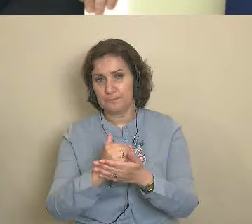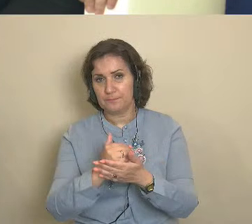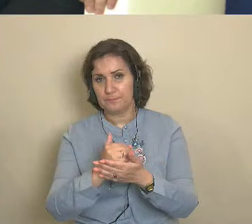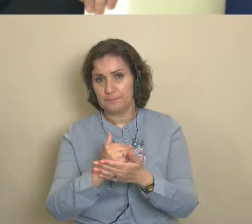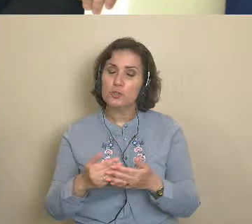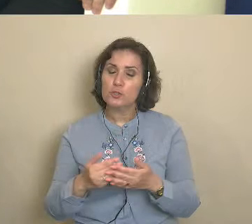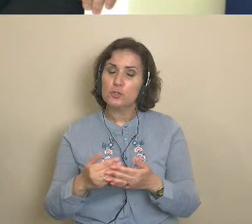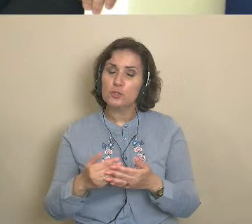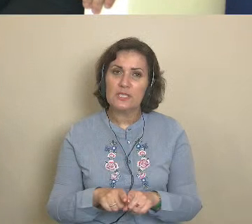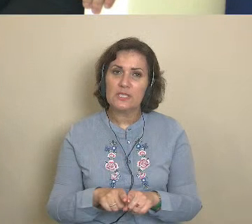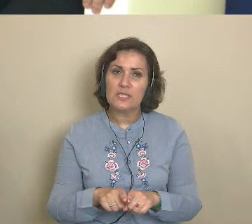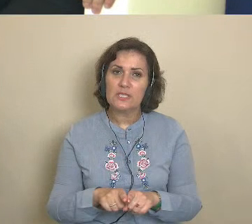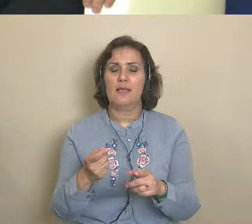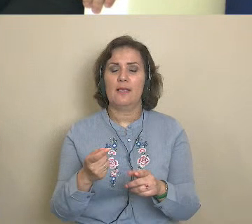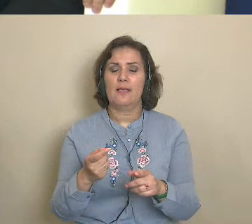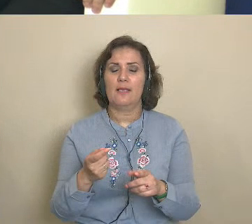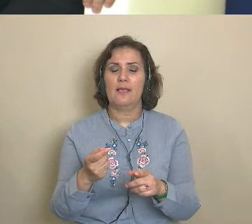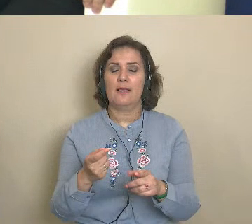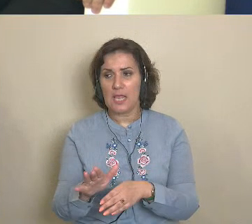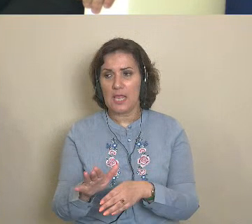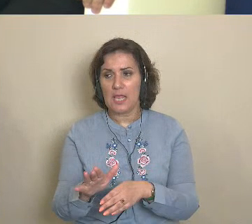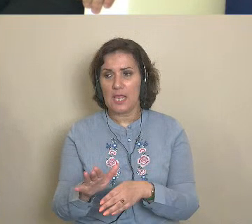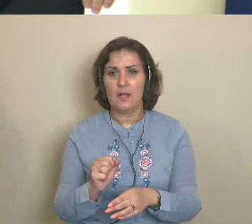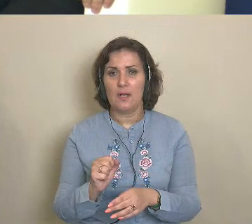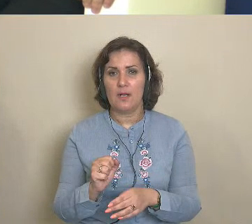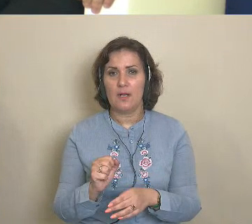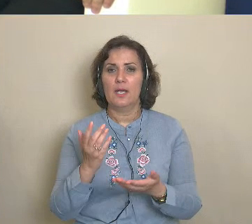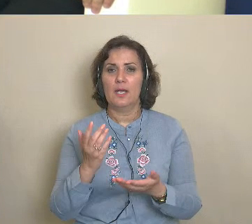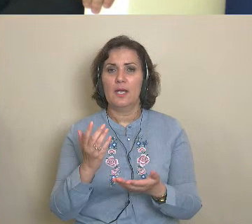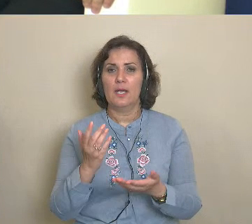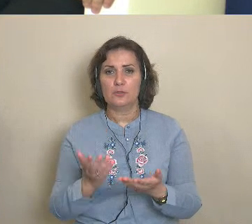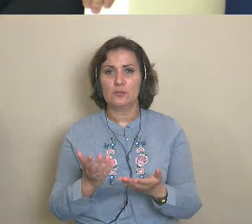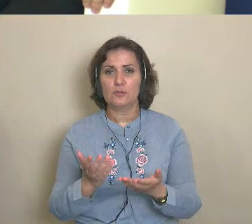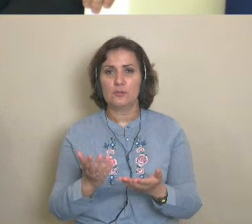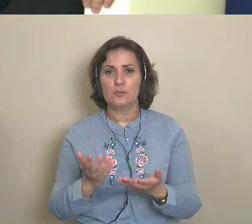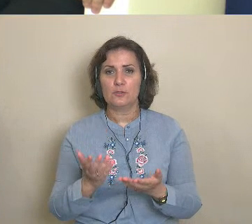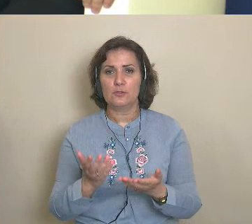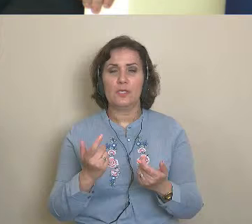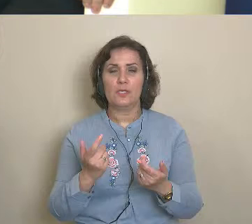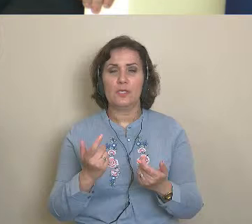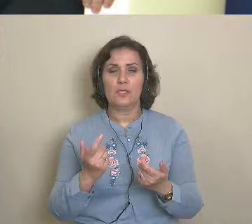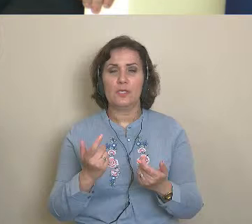are related to the lists of the electors' vote.